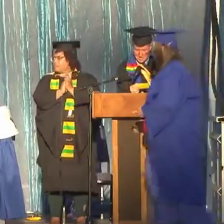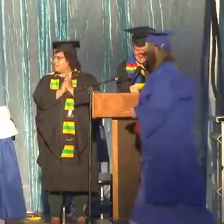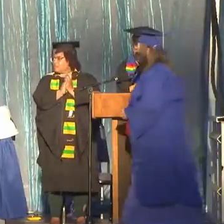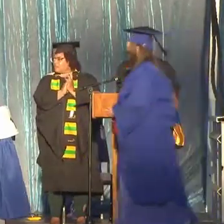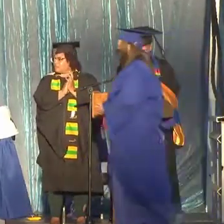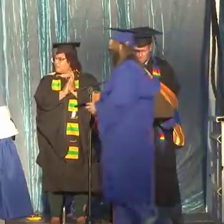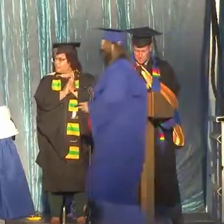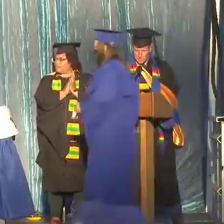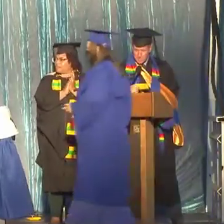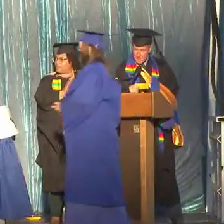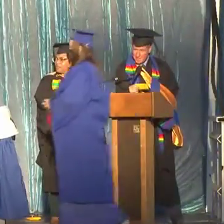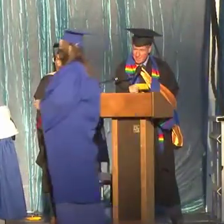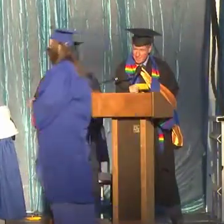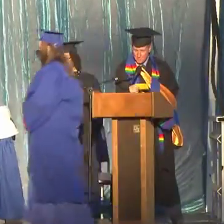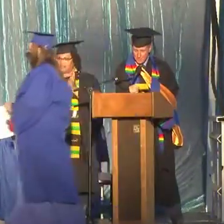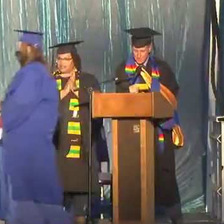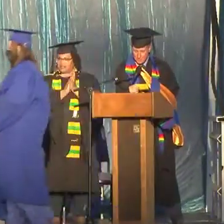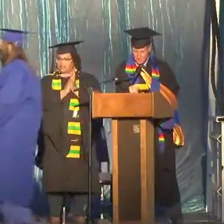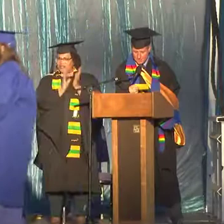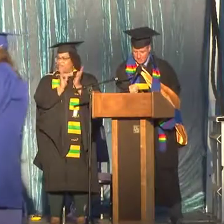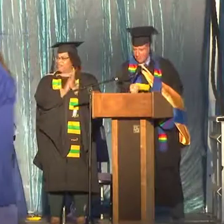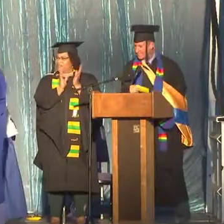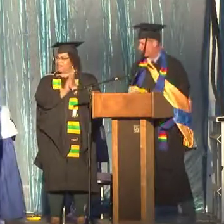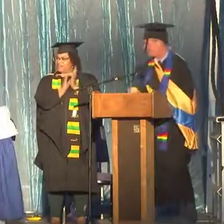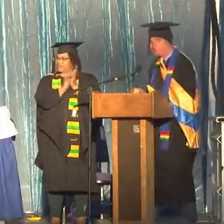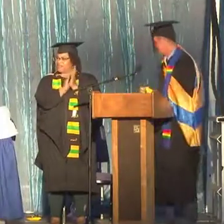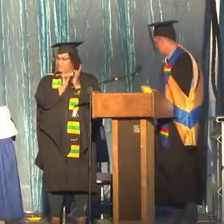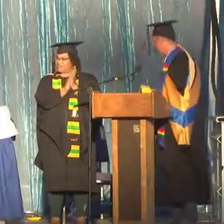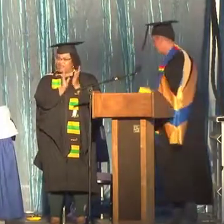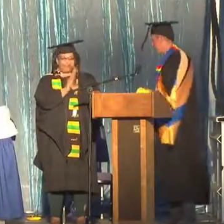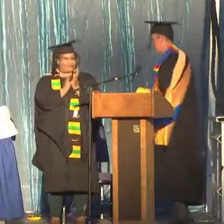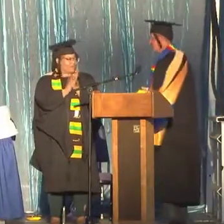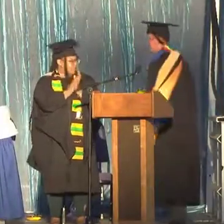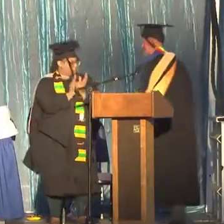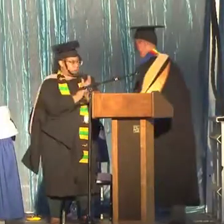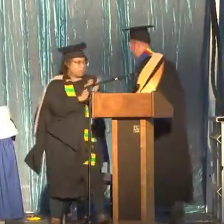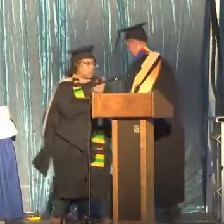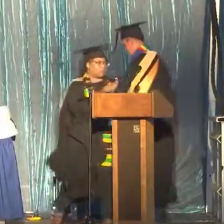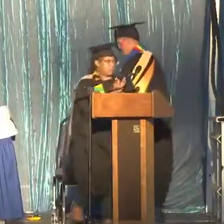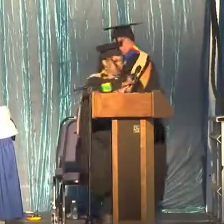Rachel Davis with merit with honors.